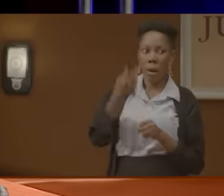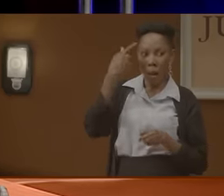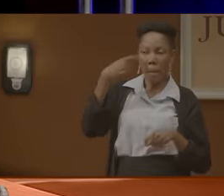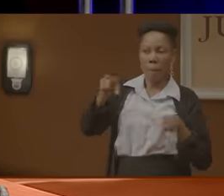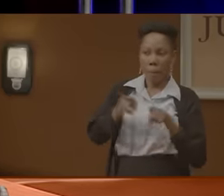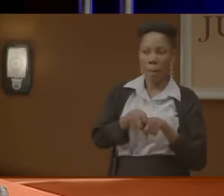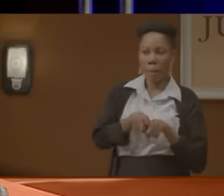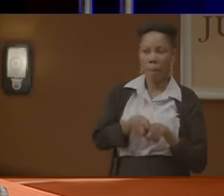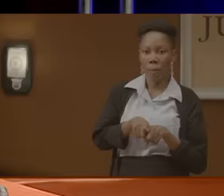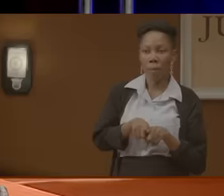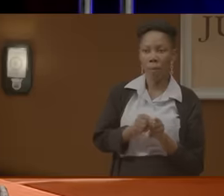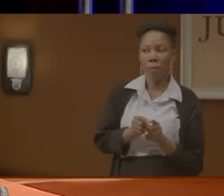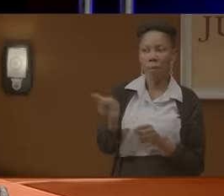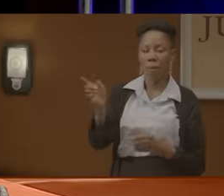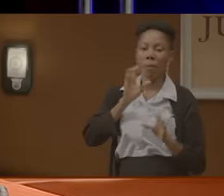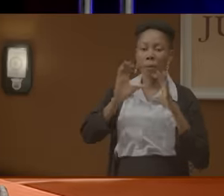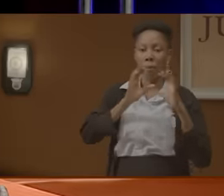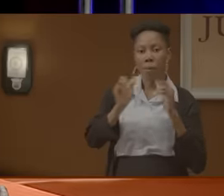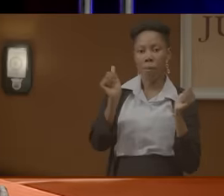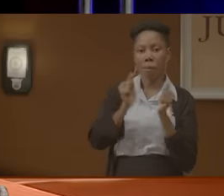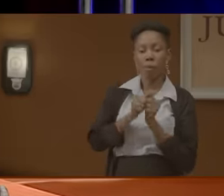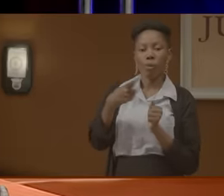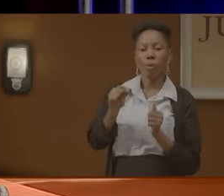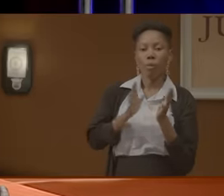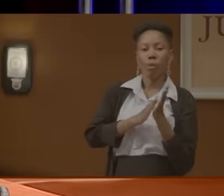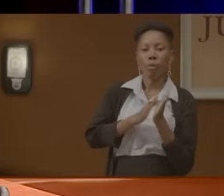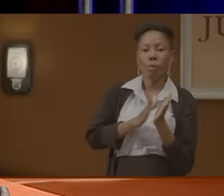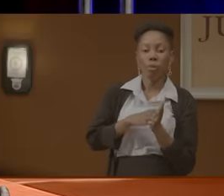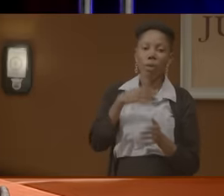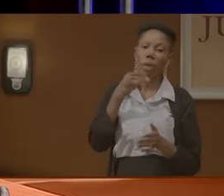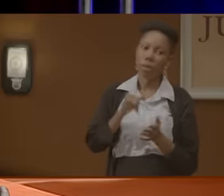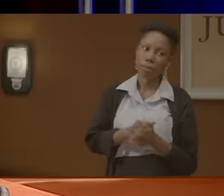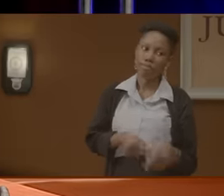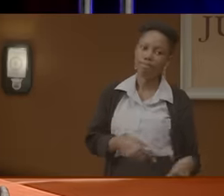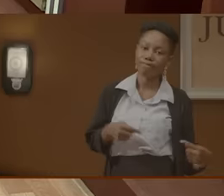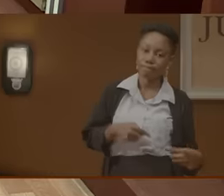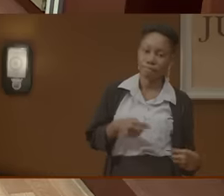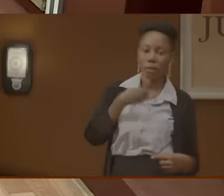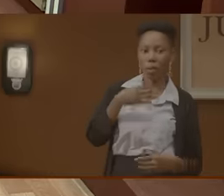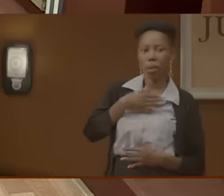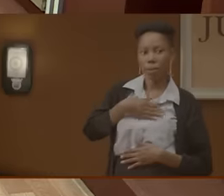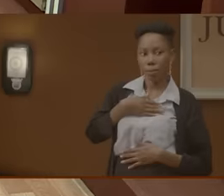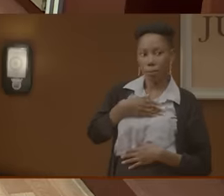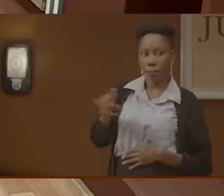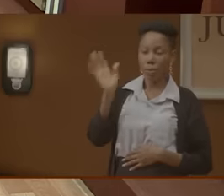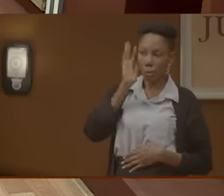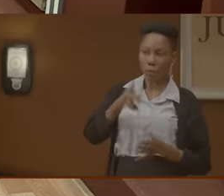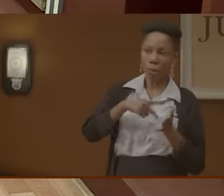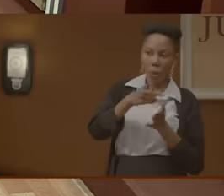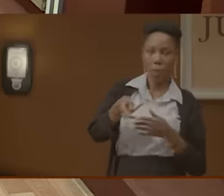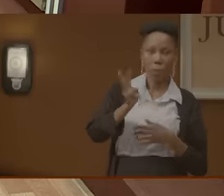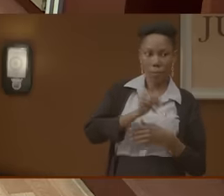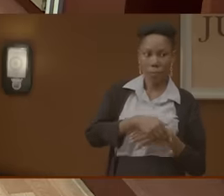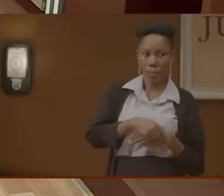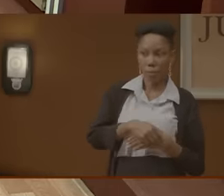gone to the school to talk to them, okay. I talk to them. I show them the leg, say, my leg. So, you've arranged that you'll be paying. Yes, I